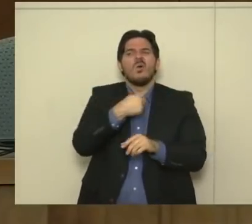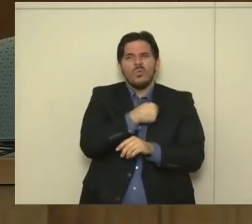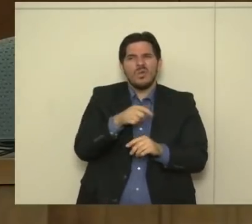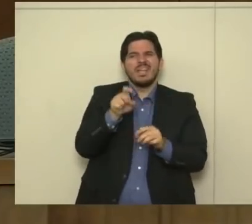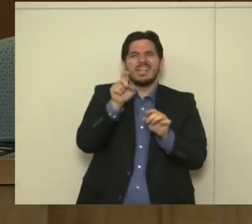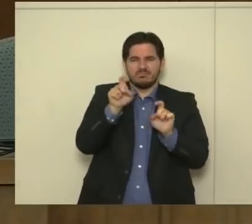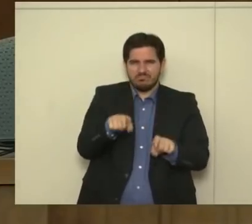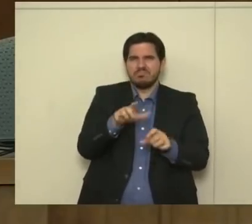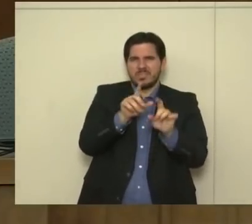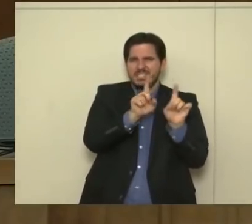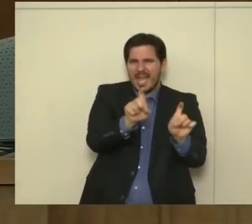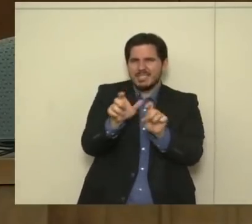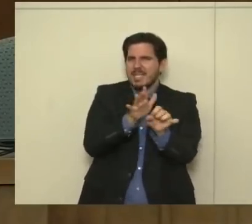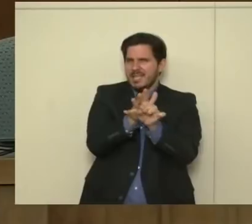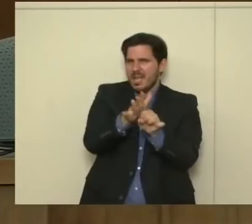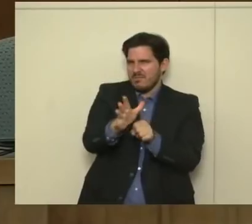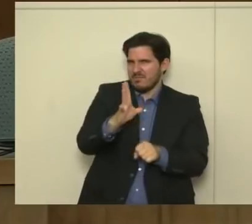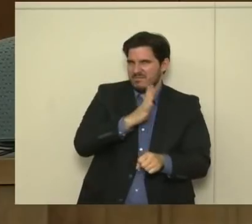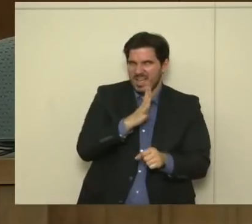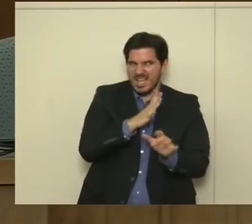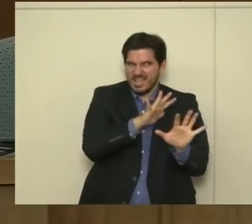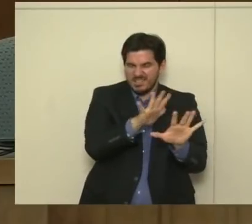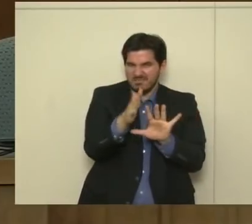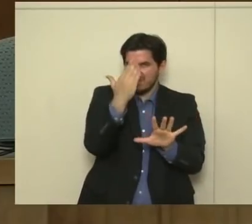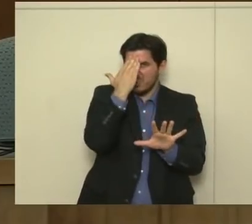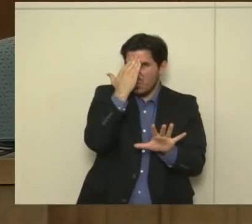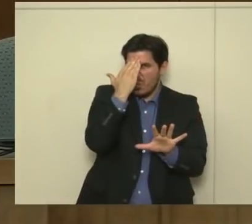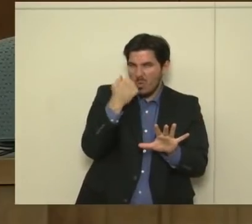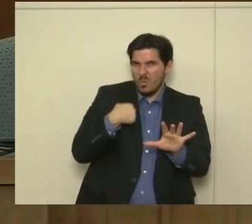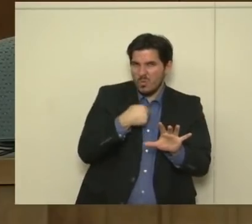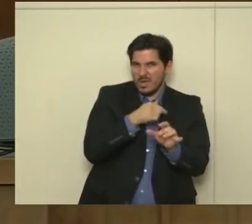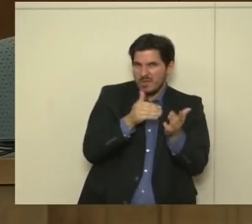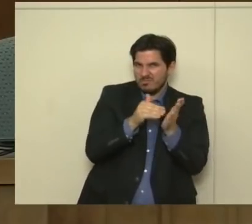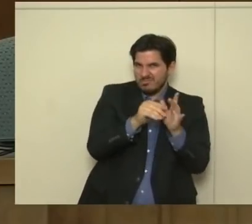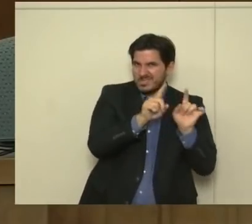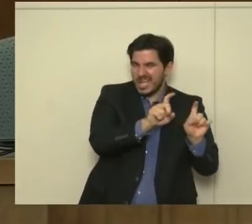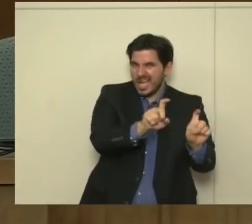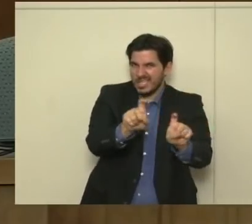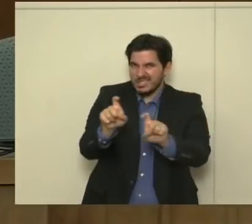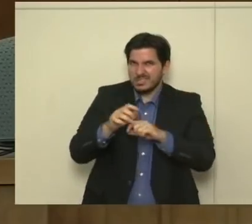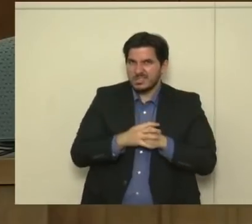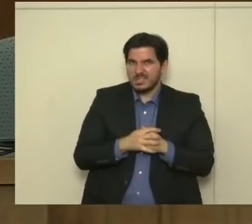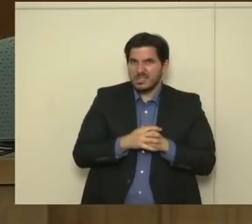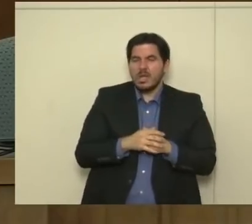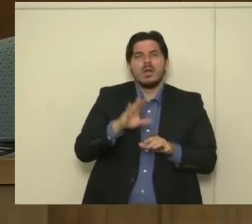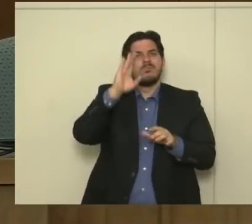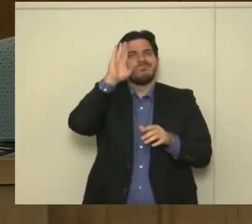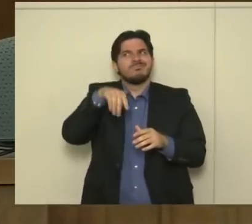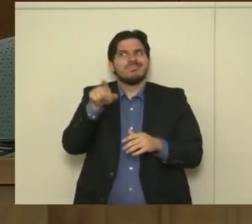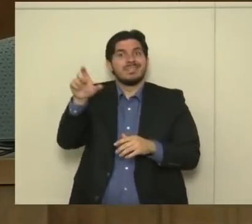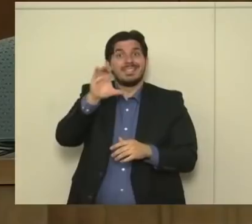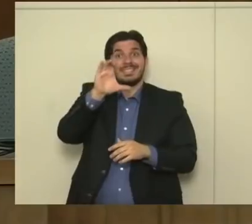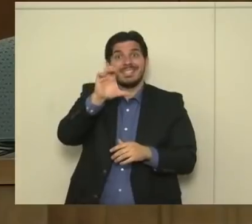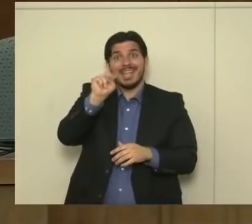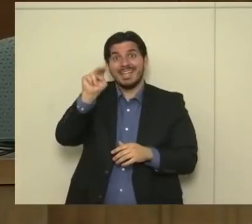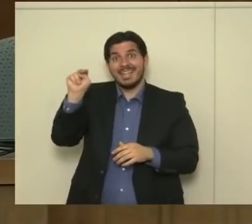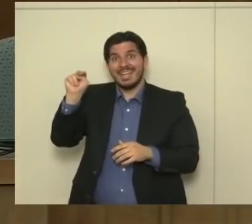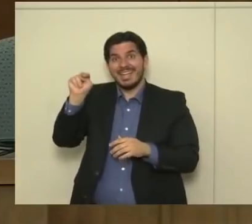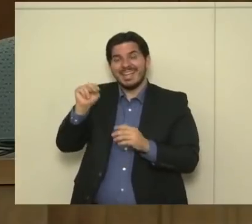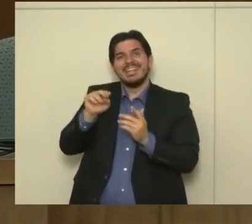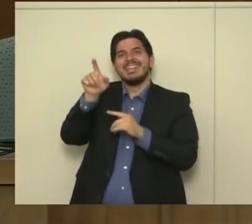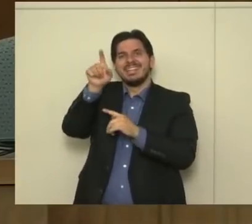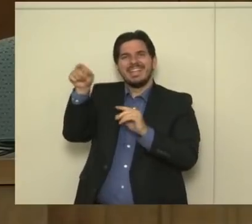And lastly, CNN sort of kind of gave some kudos to New Mexico and credited our success